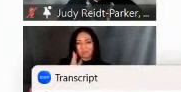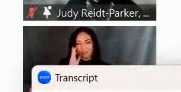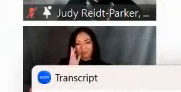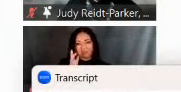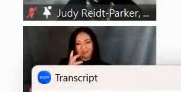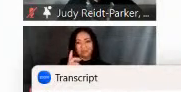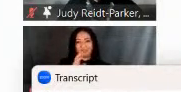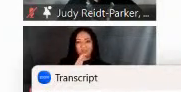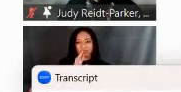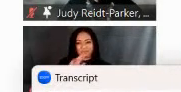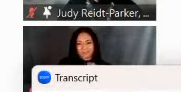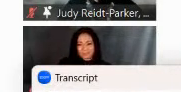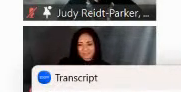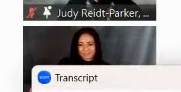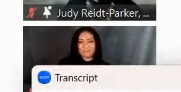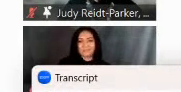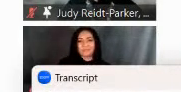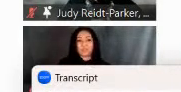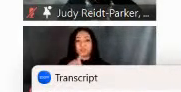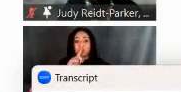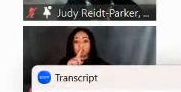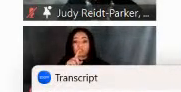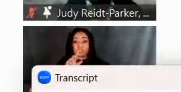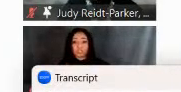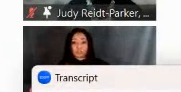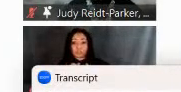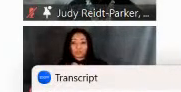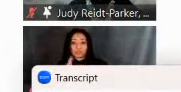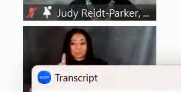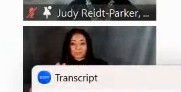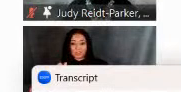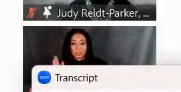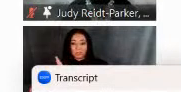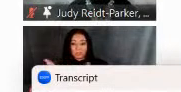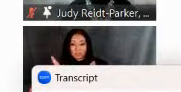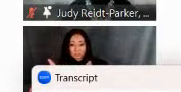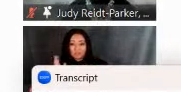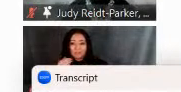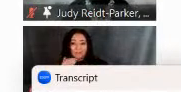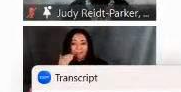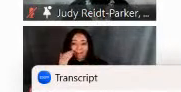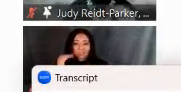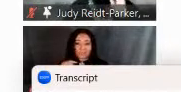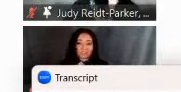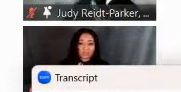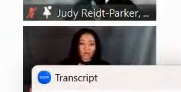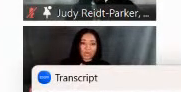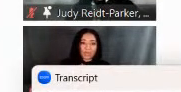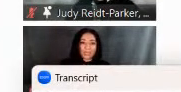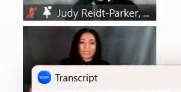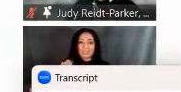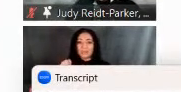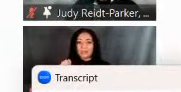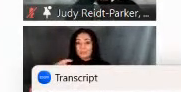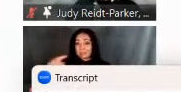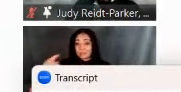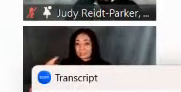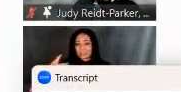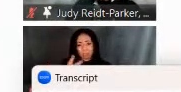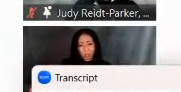To ensure that children with disabilities are being served, Head Start and CSPP both